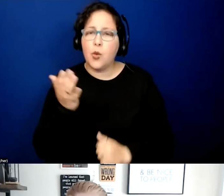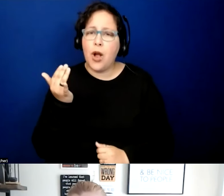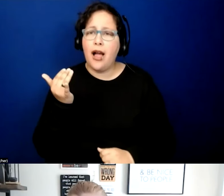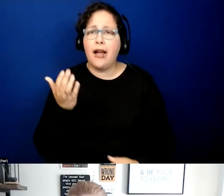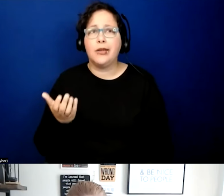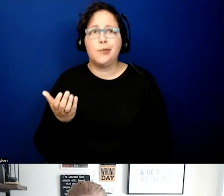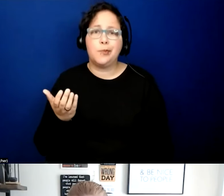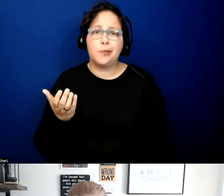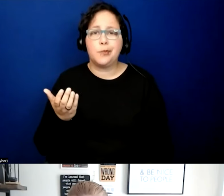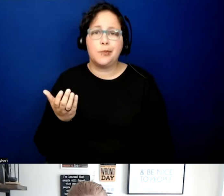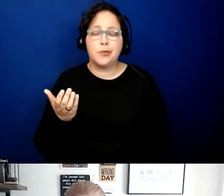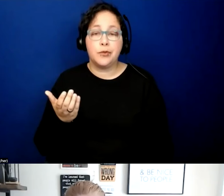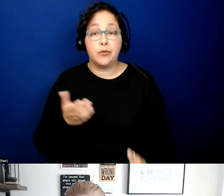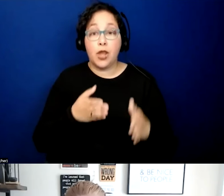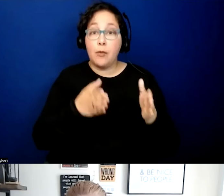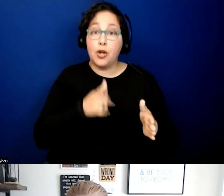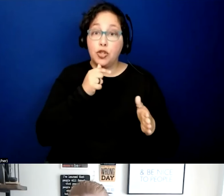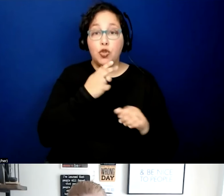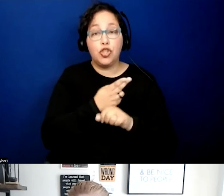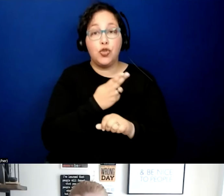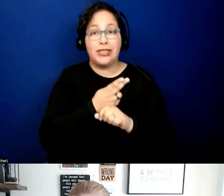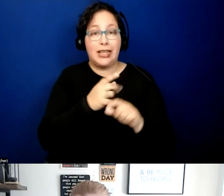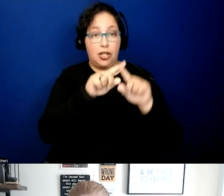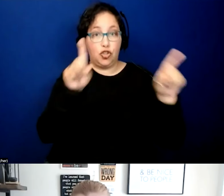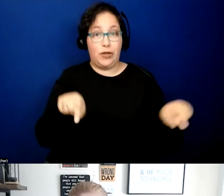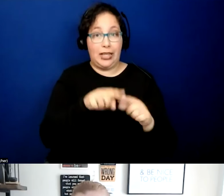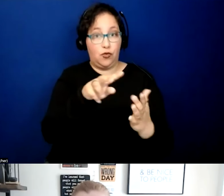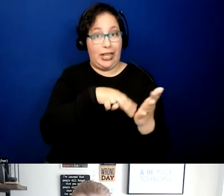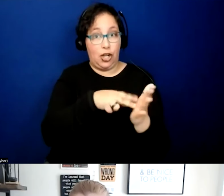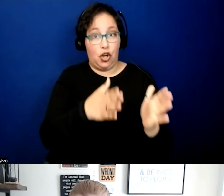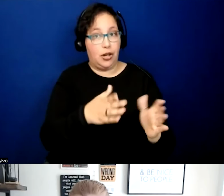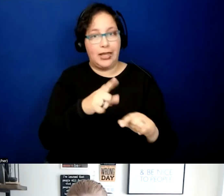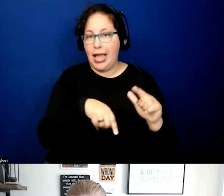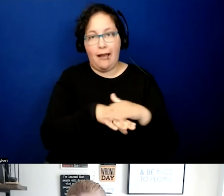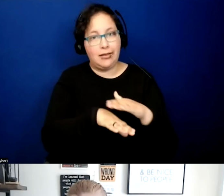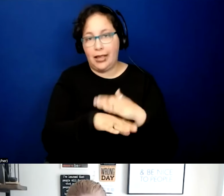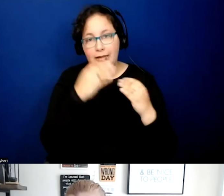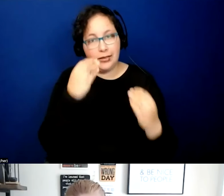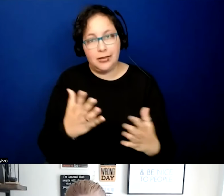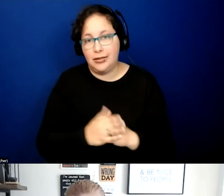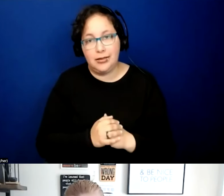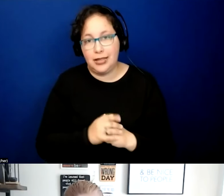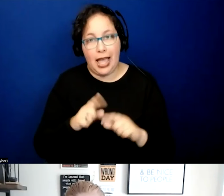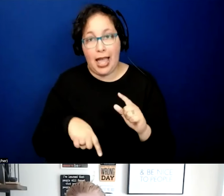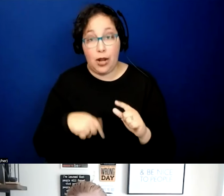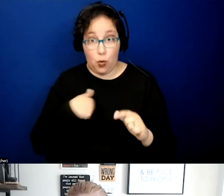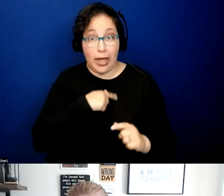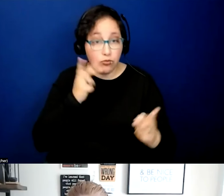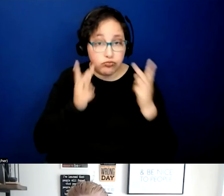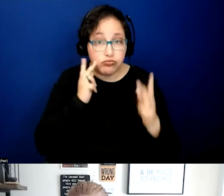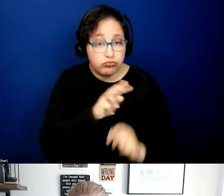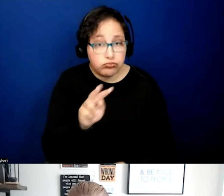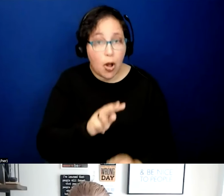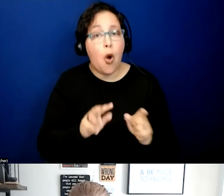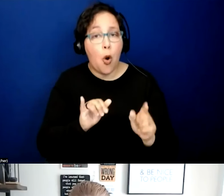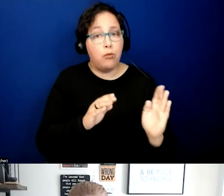can't, someone who is using a screen reader can't access that information as, sighted people can.